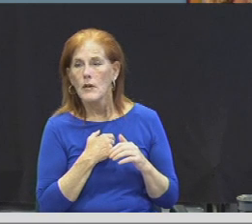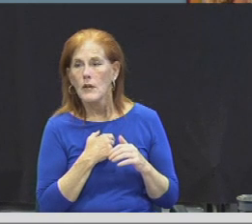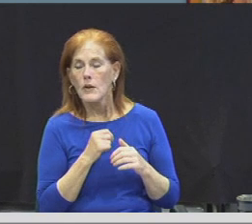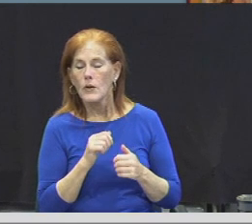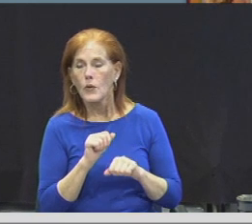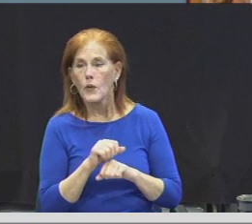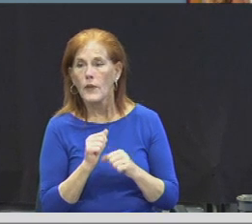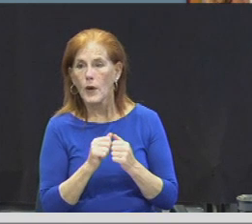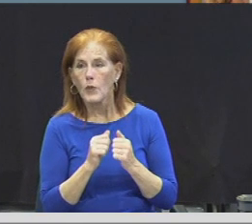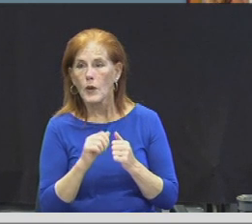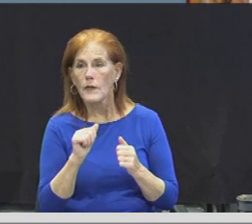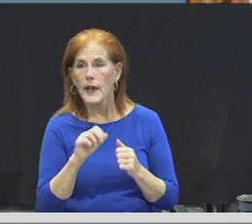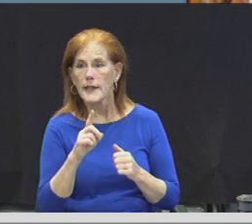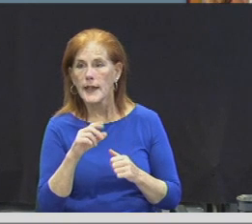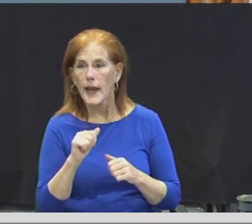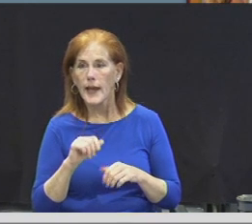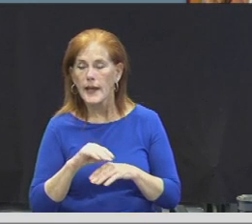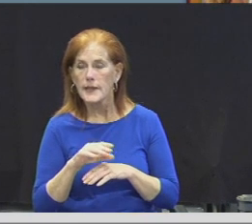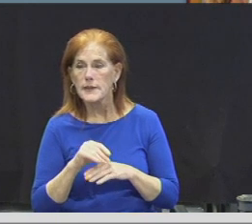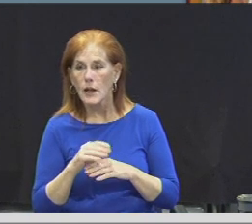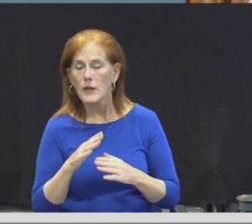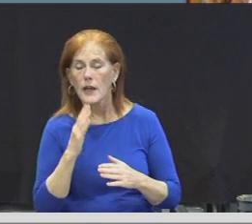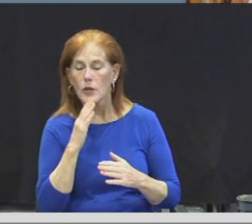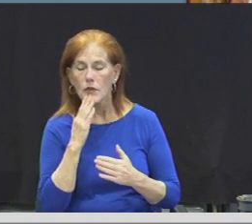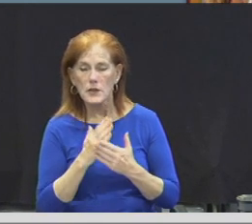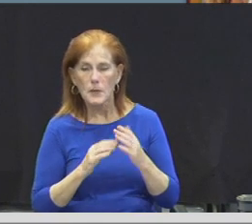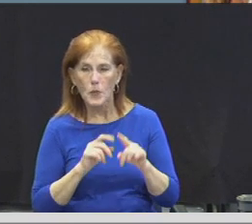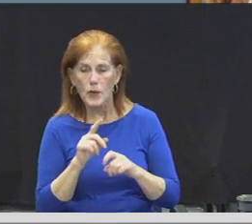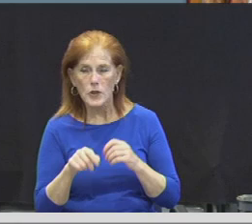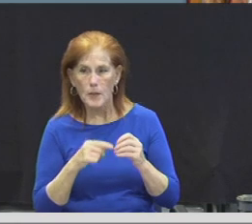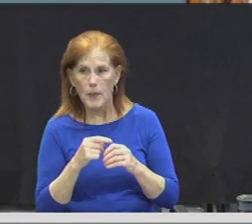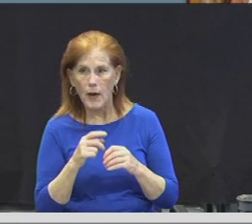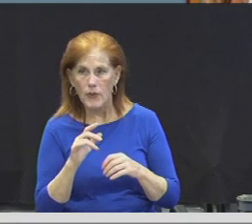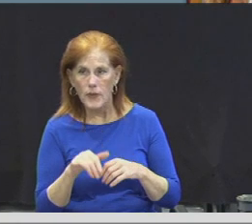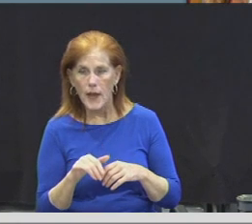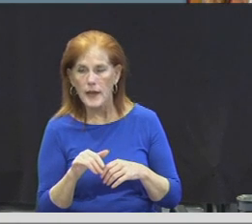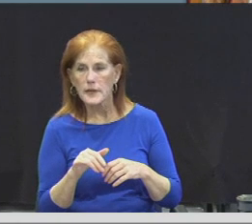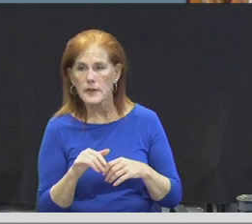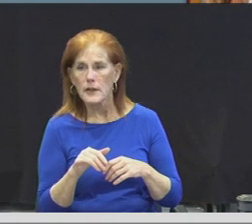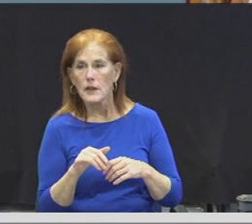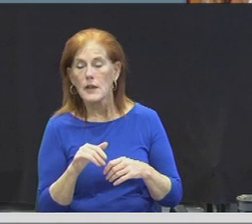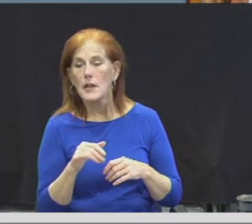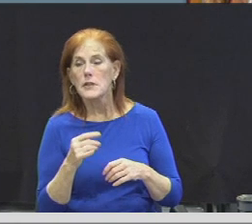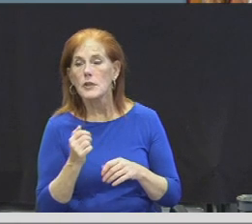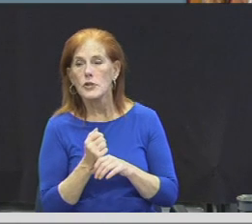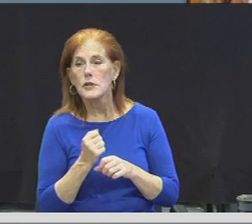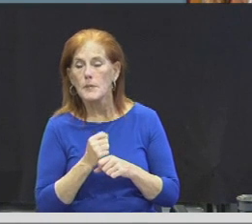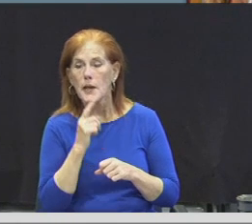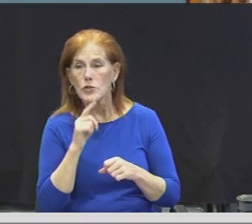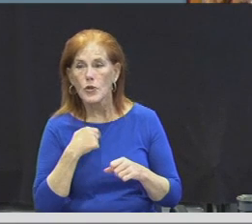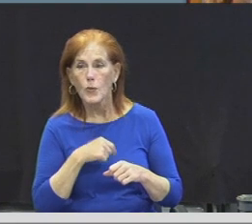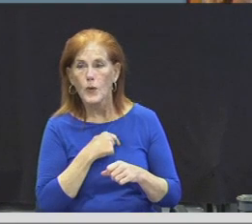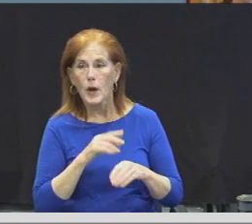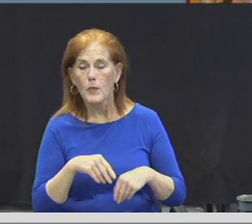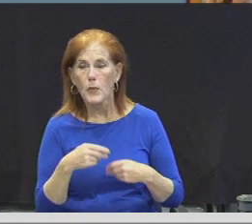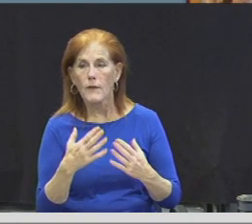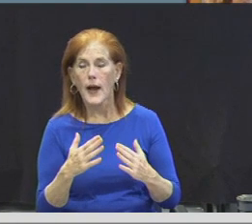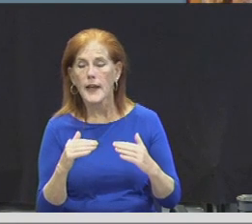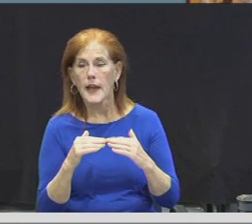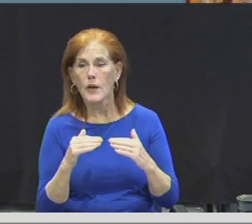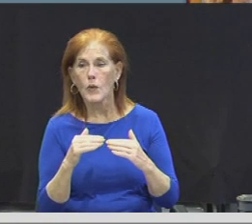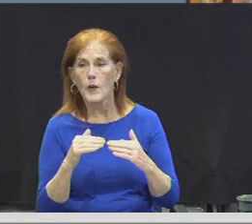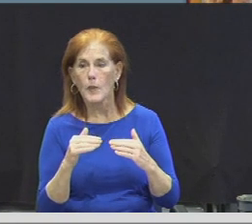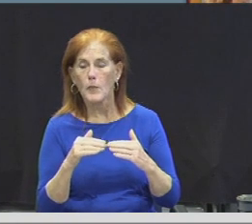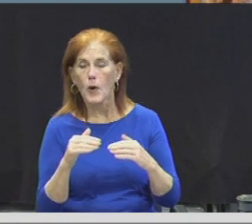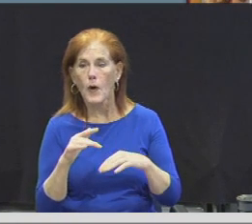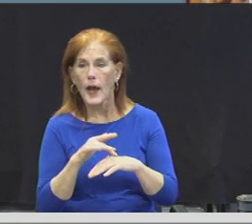with the ADA consultant, I know there's some questions about that work. Part of what she helped us do is make sure that we were providing equitable access